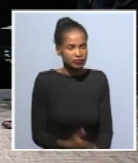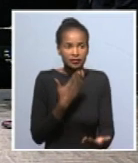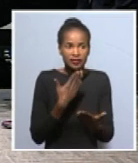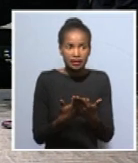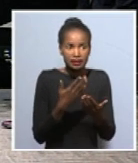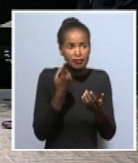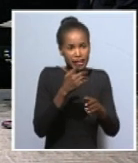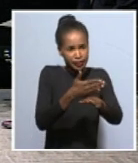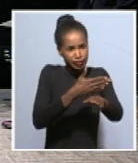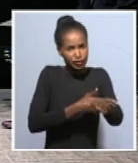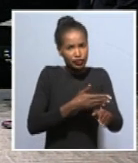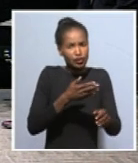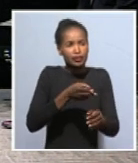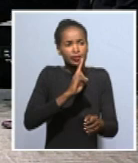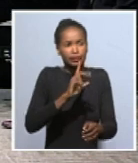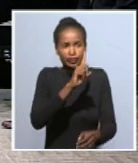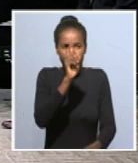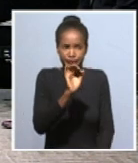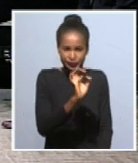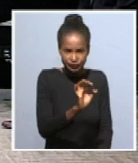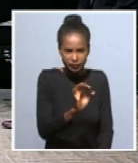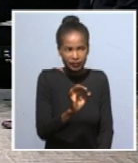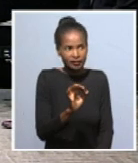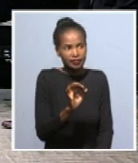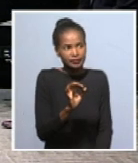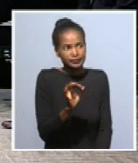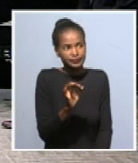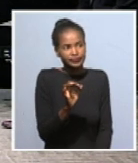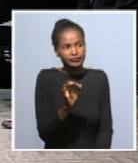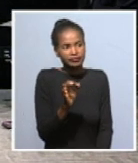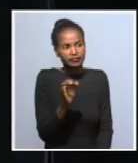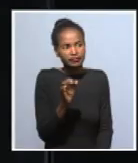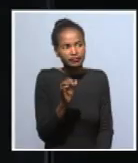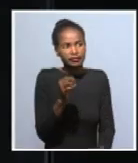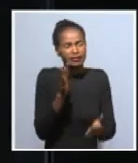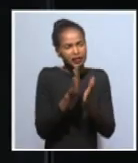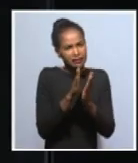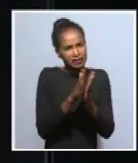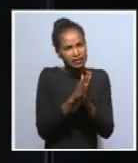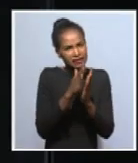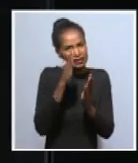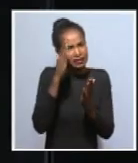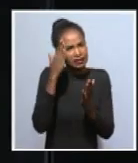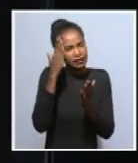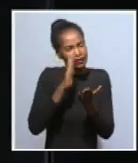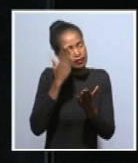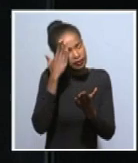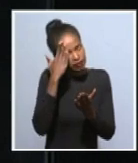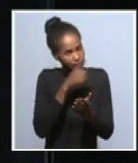Before I address your question, answer your question, we should be mindful of the fact